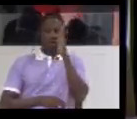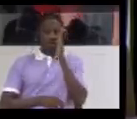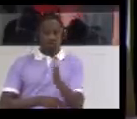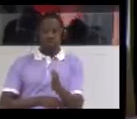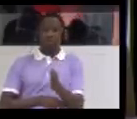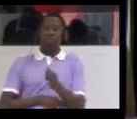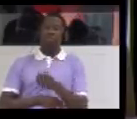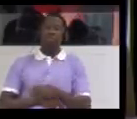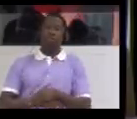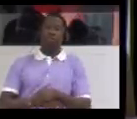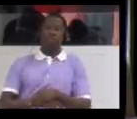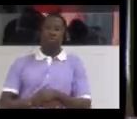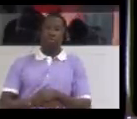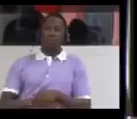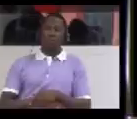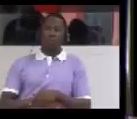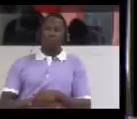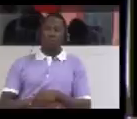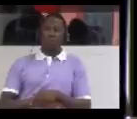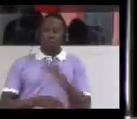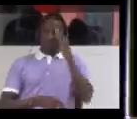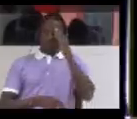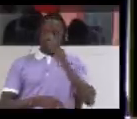nothing but the truth. Okay, thank you.